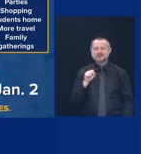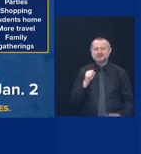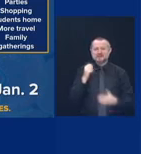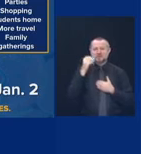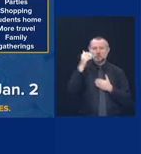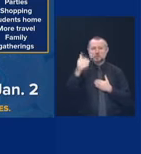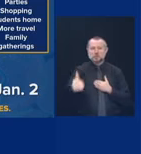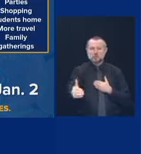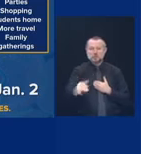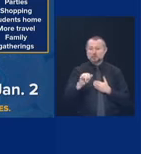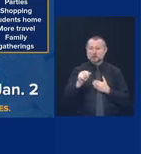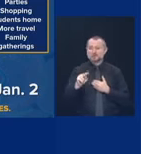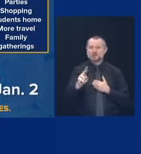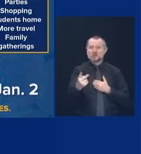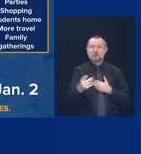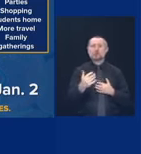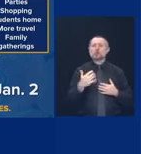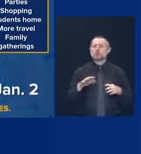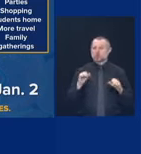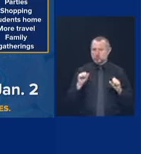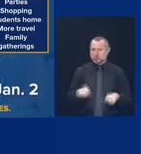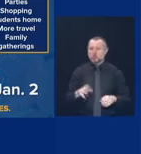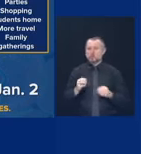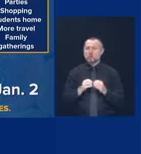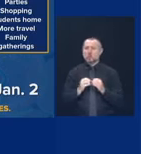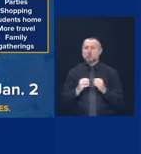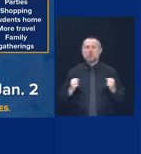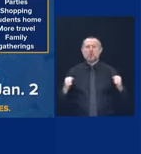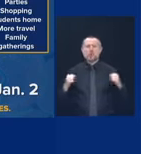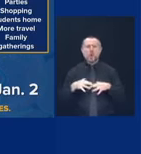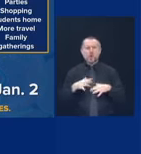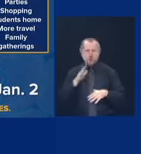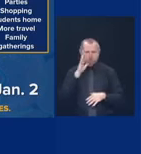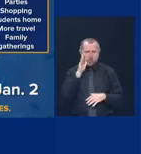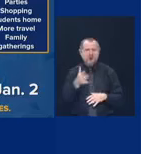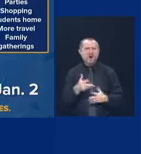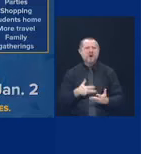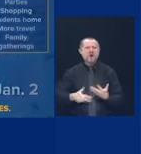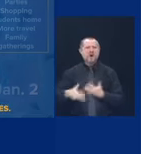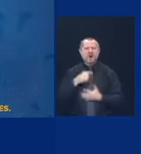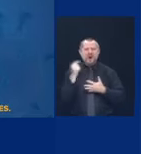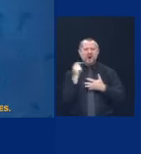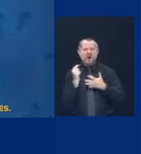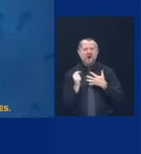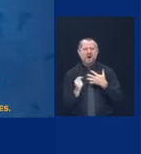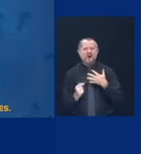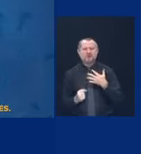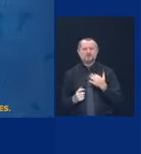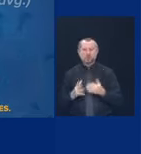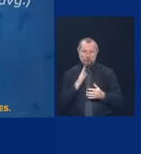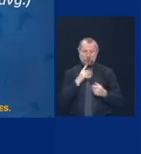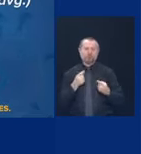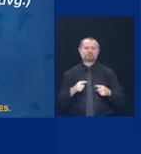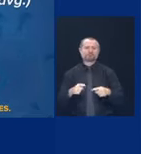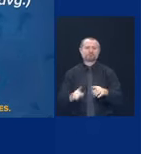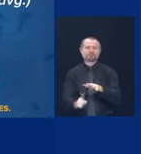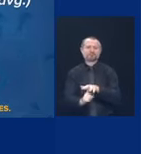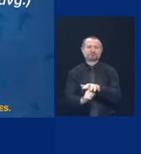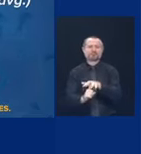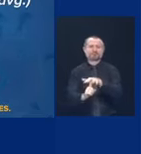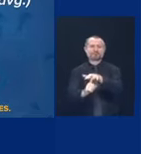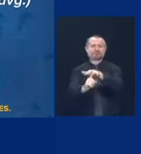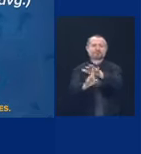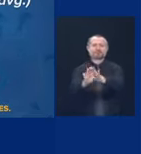significantly increased social activity. That's what's going to happen, right? What do we